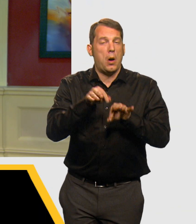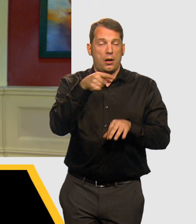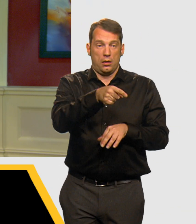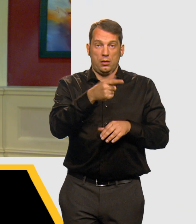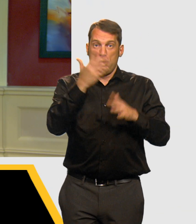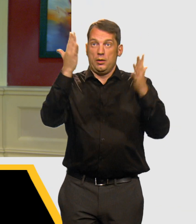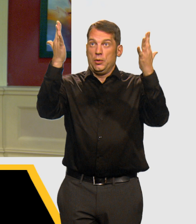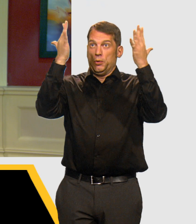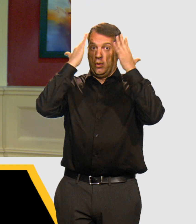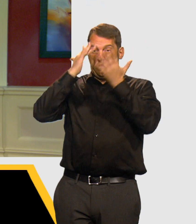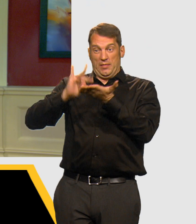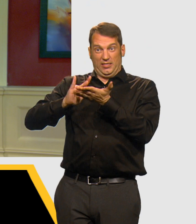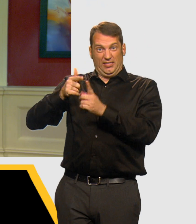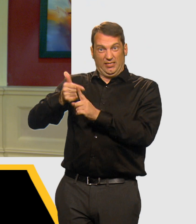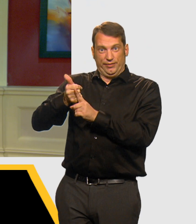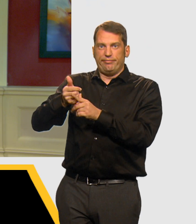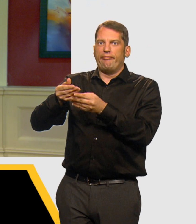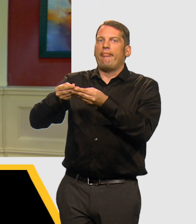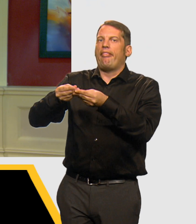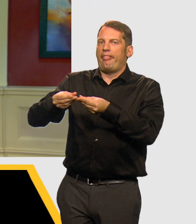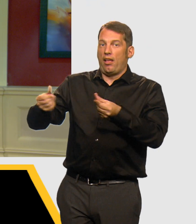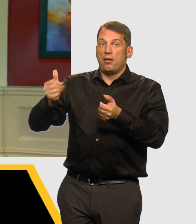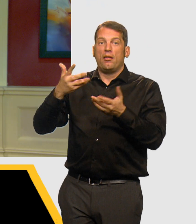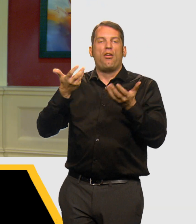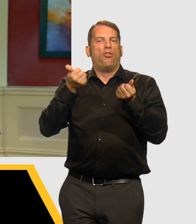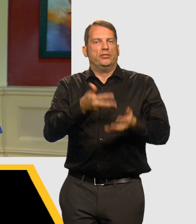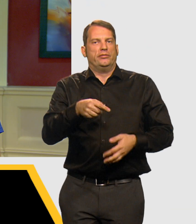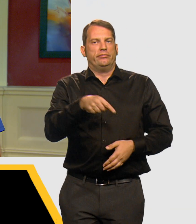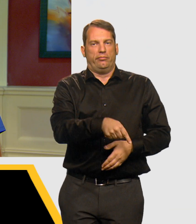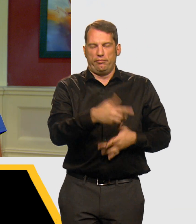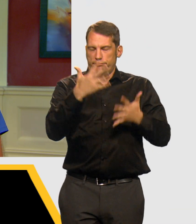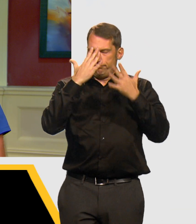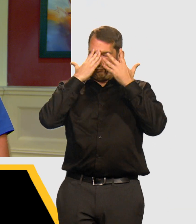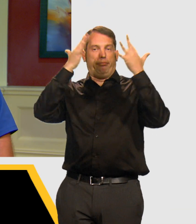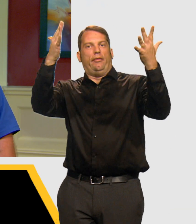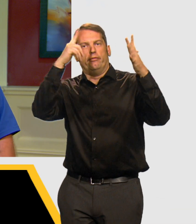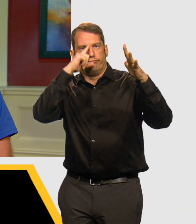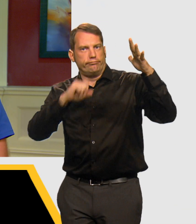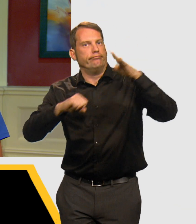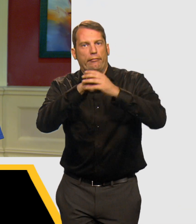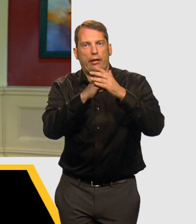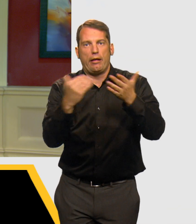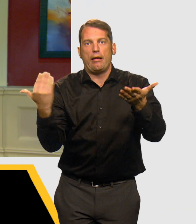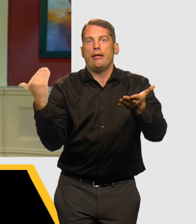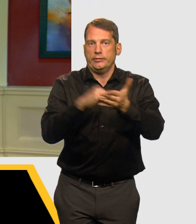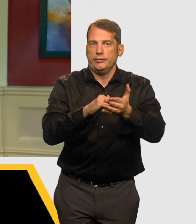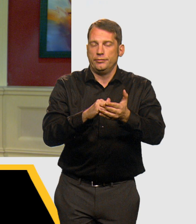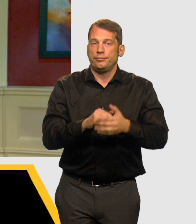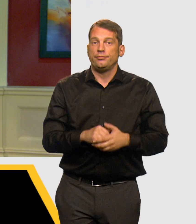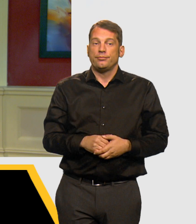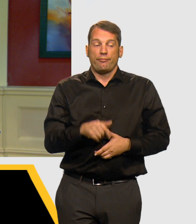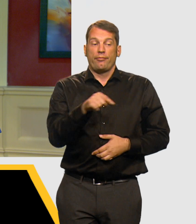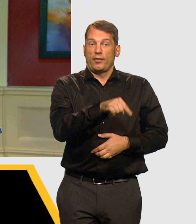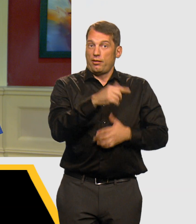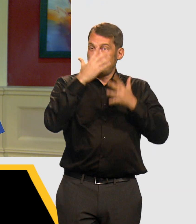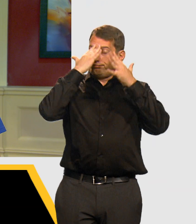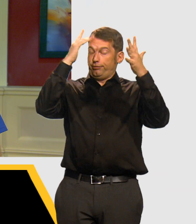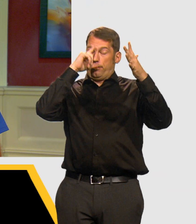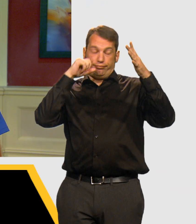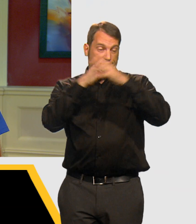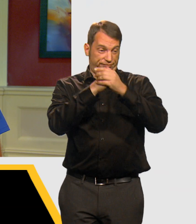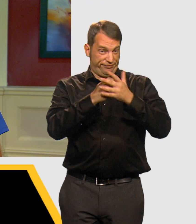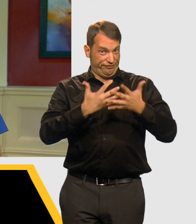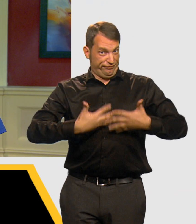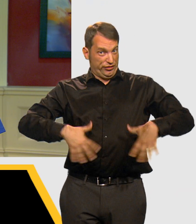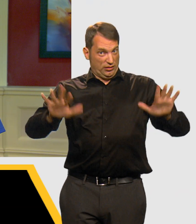Most importantly, the effects of naloxone are temporary and may wear off, causing the person to overdose again. So